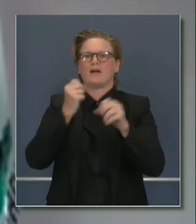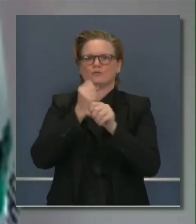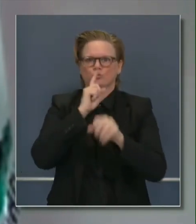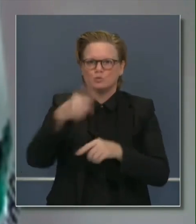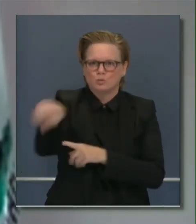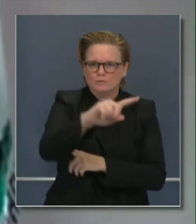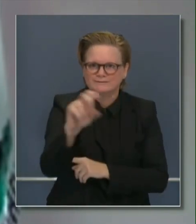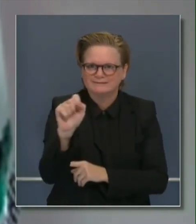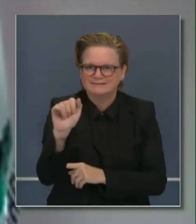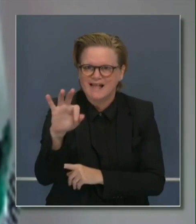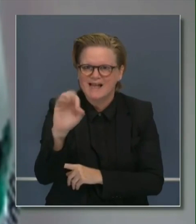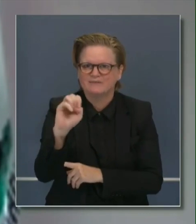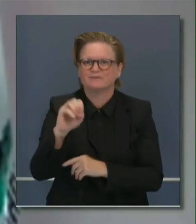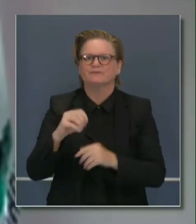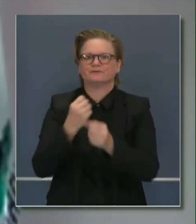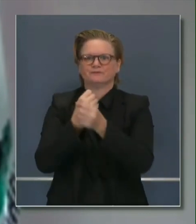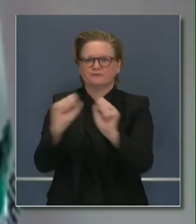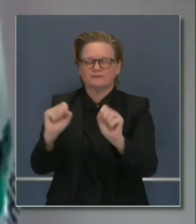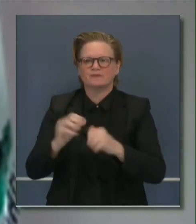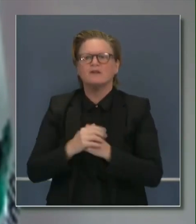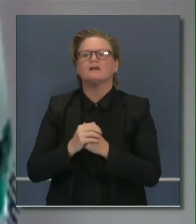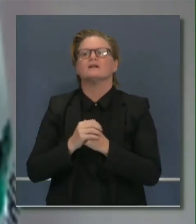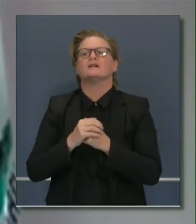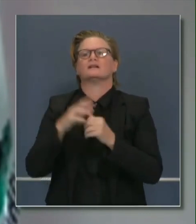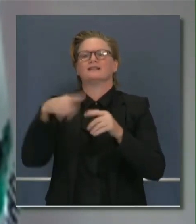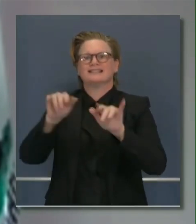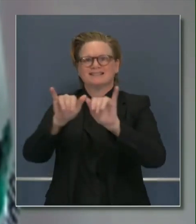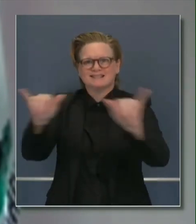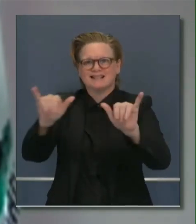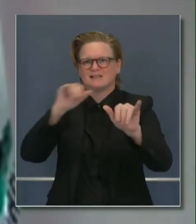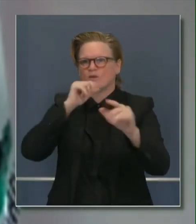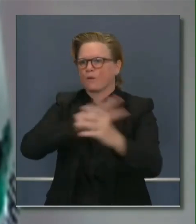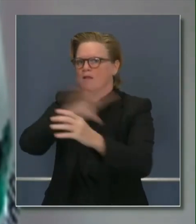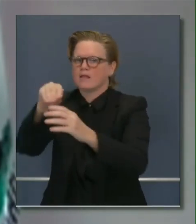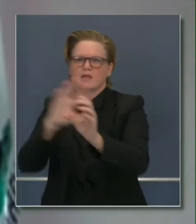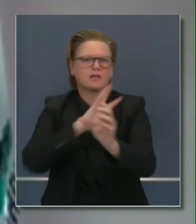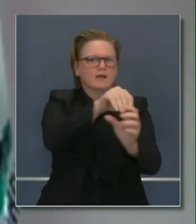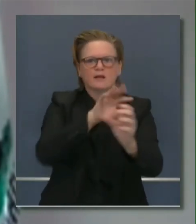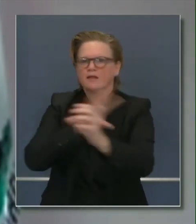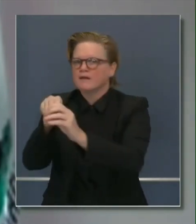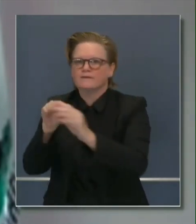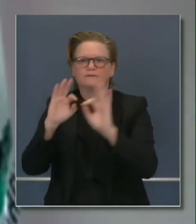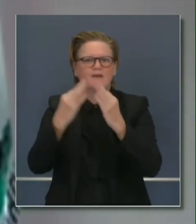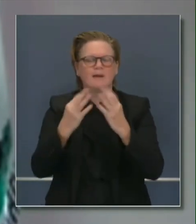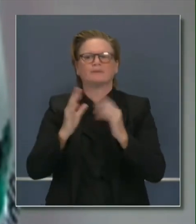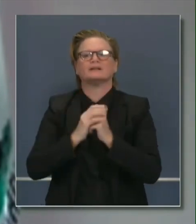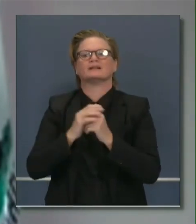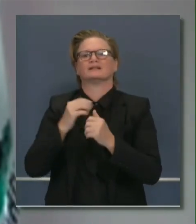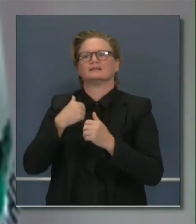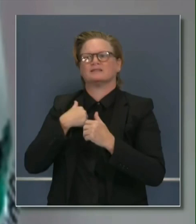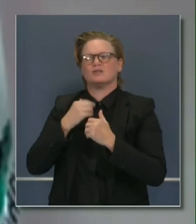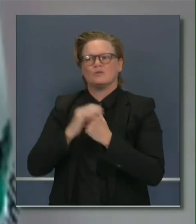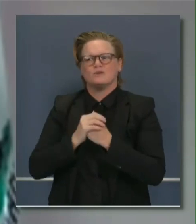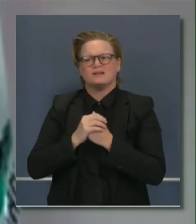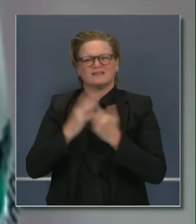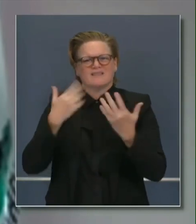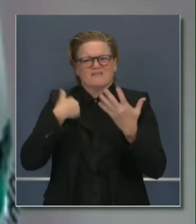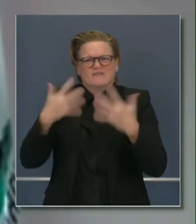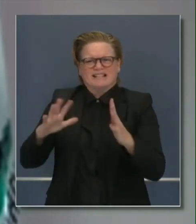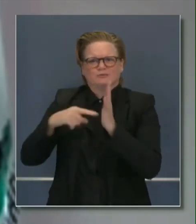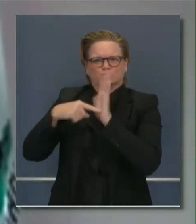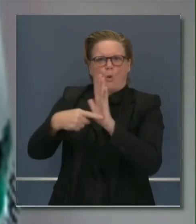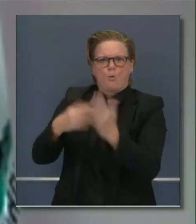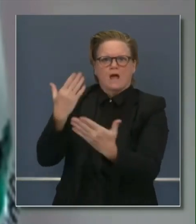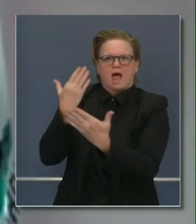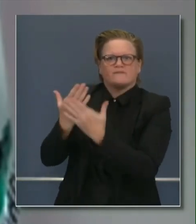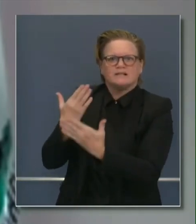COVID. And so I think the evidence is there with these much more broad scale